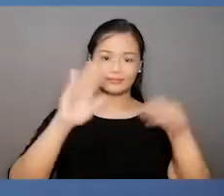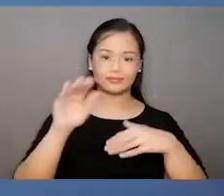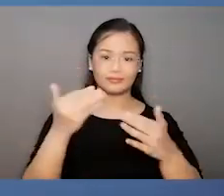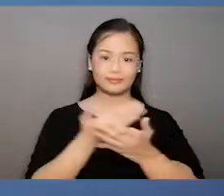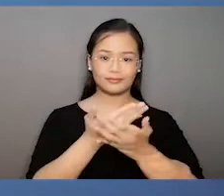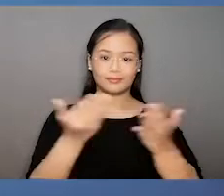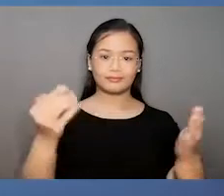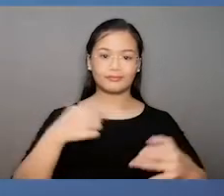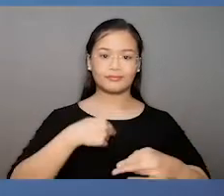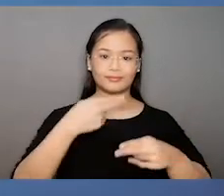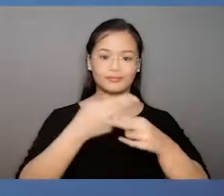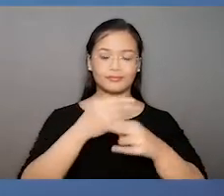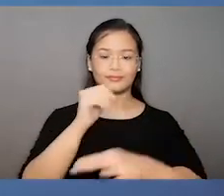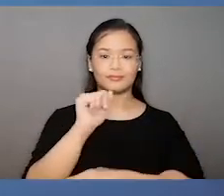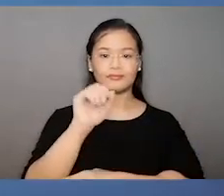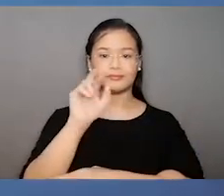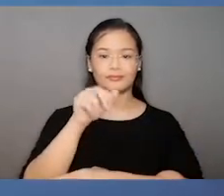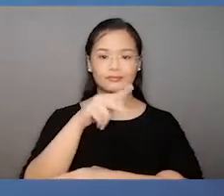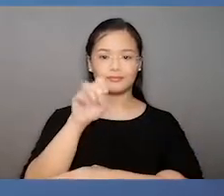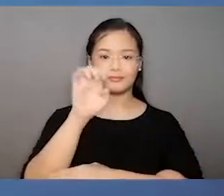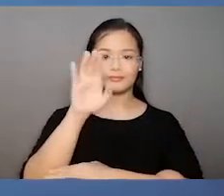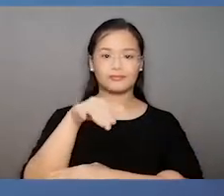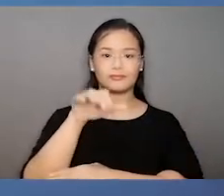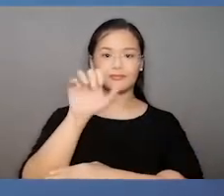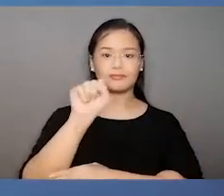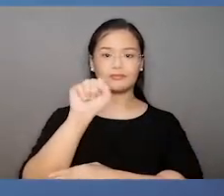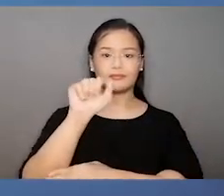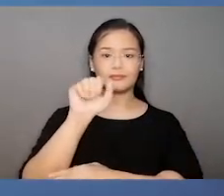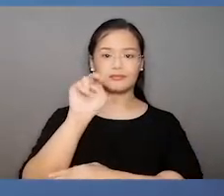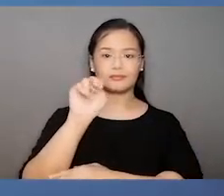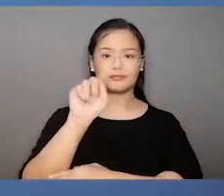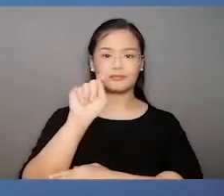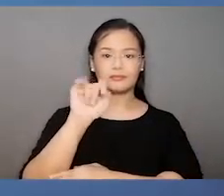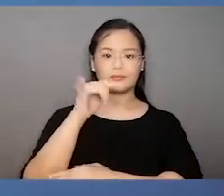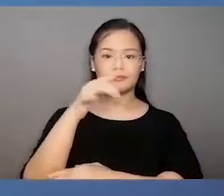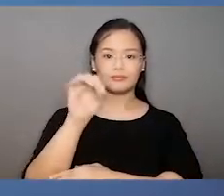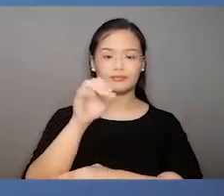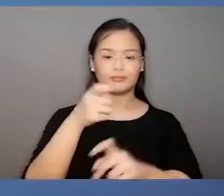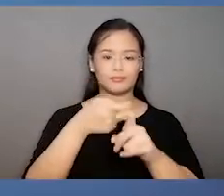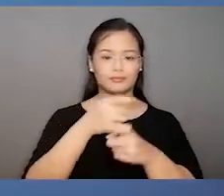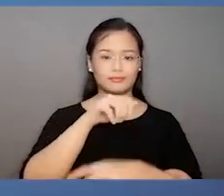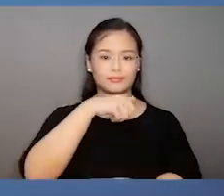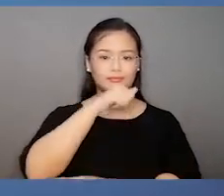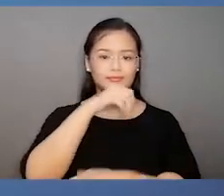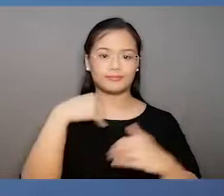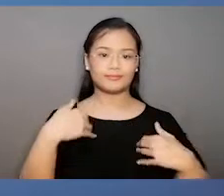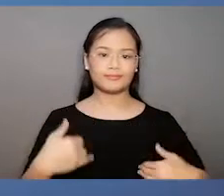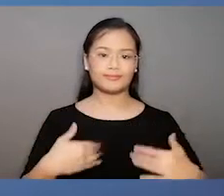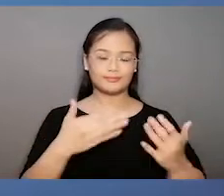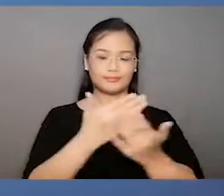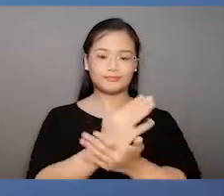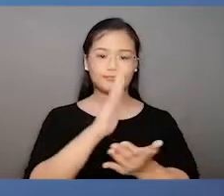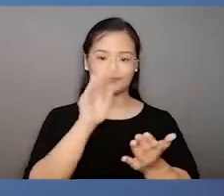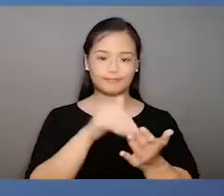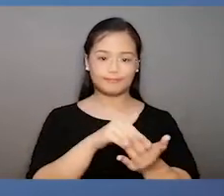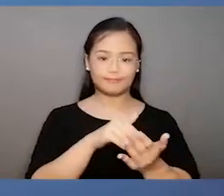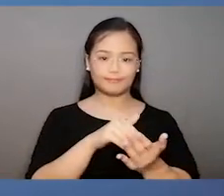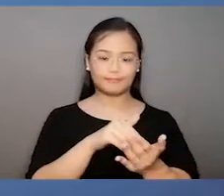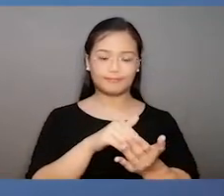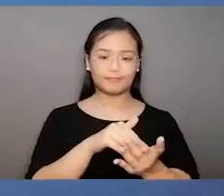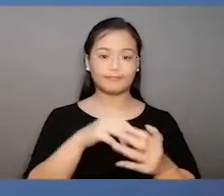Hi everyone, I'm Paolo Santiago of the Atteneo Human Rights Center, and for this second part of the video, I'll be